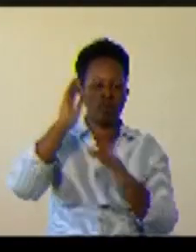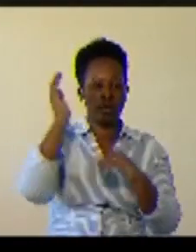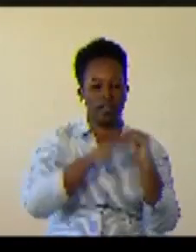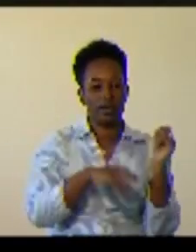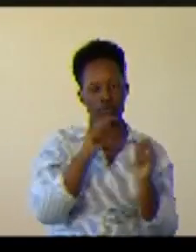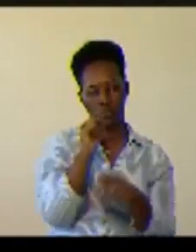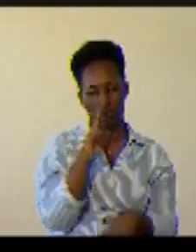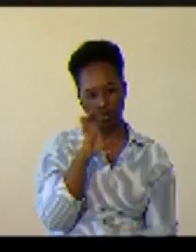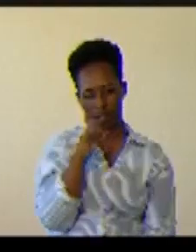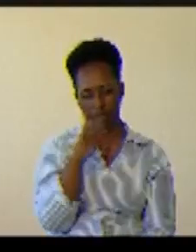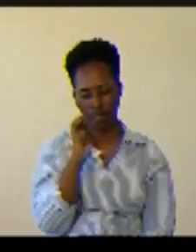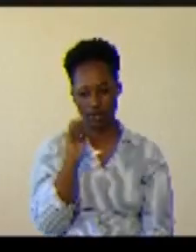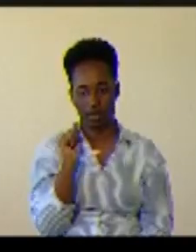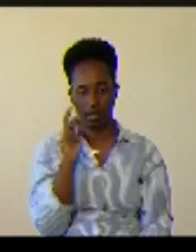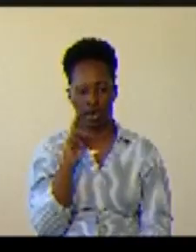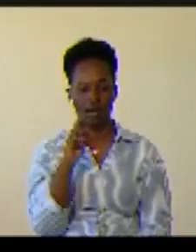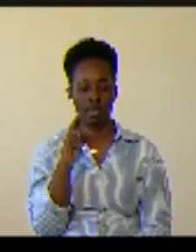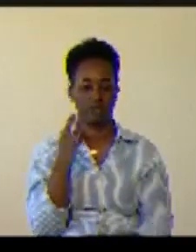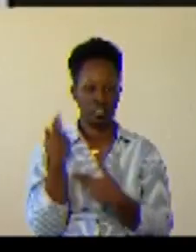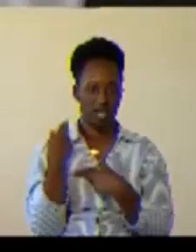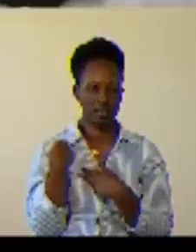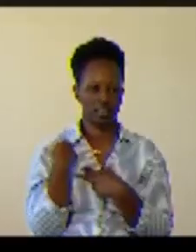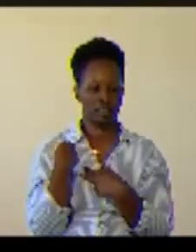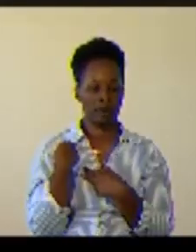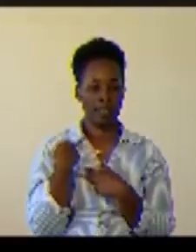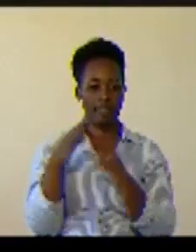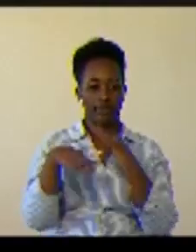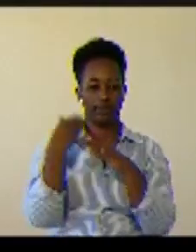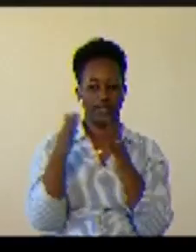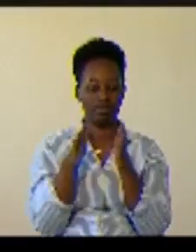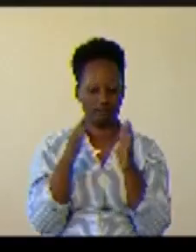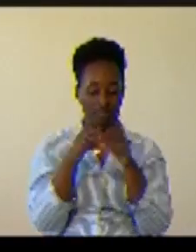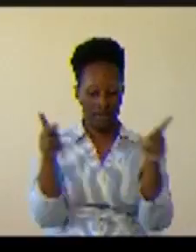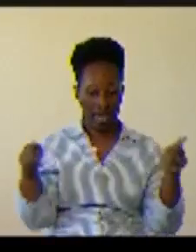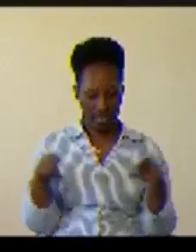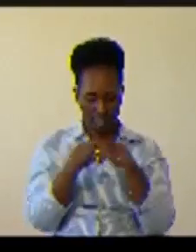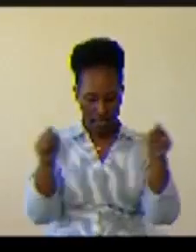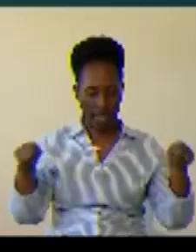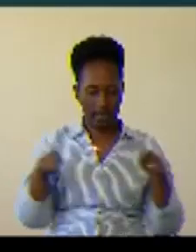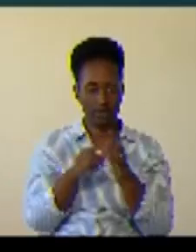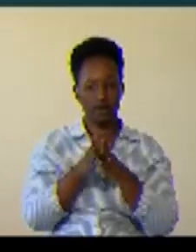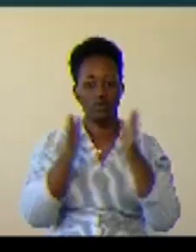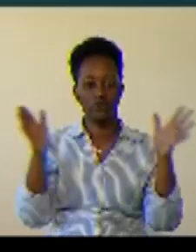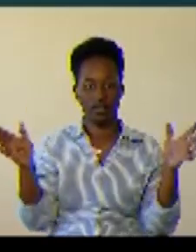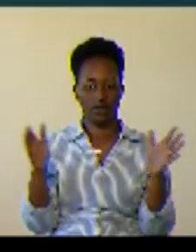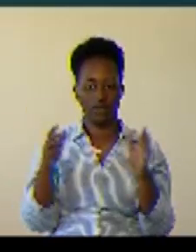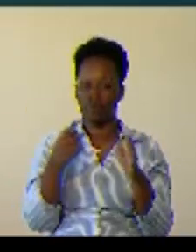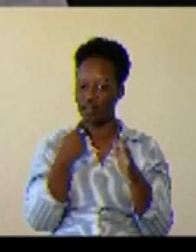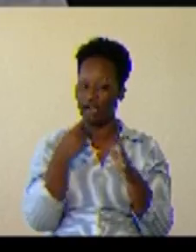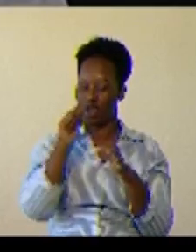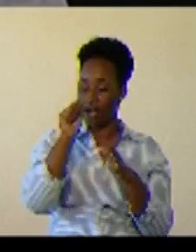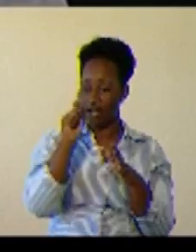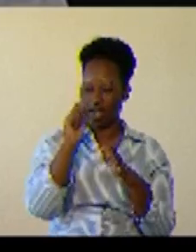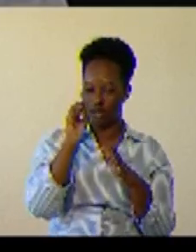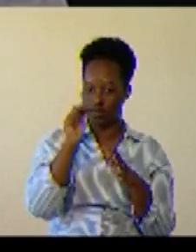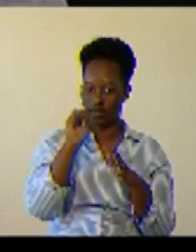charge, reducing the nuclear attraction, and then the size increases. So the atomic radius increases as